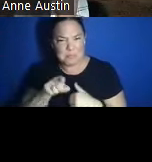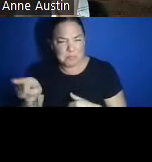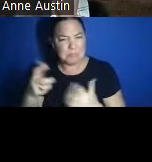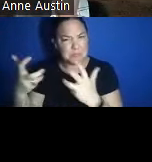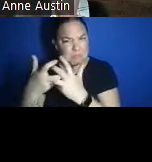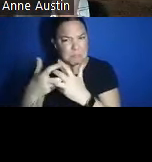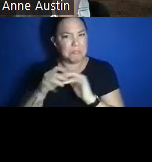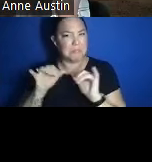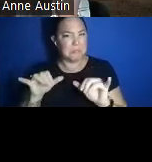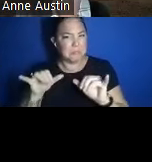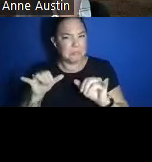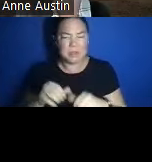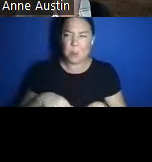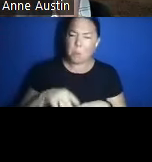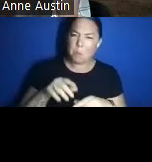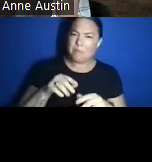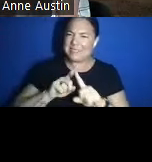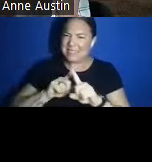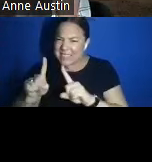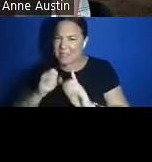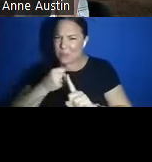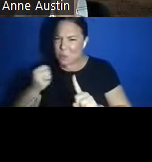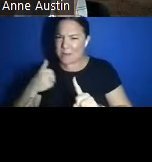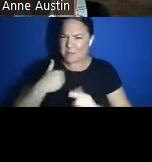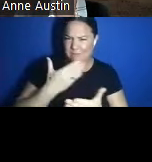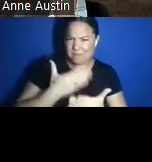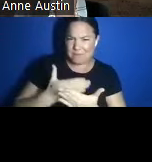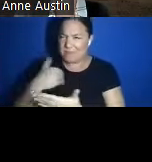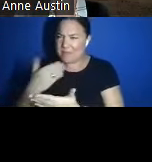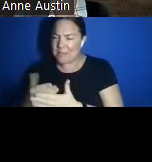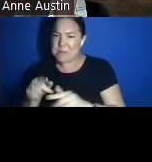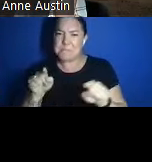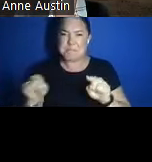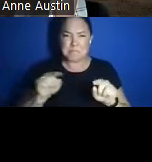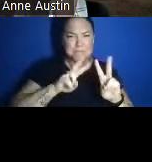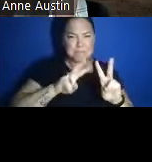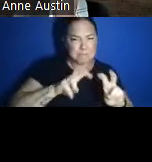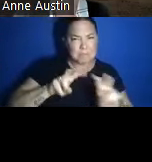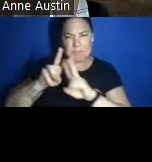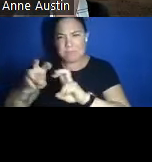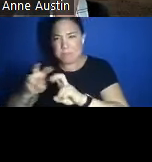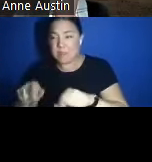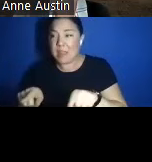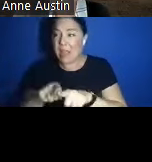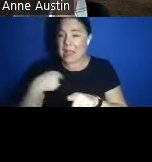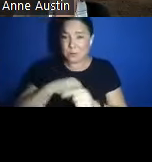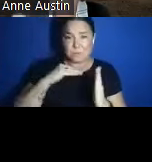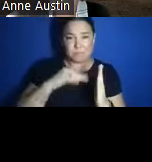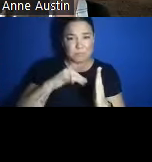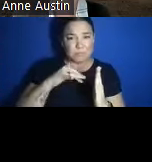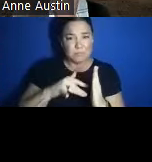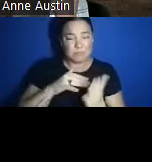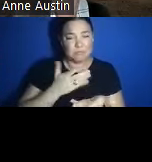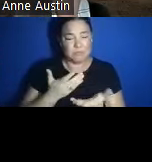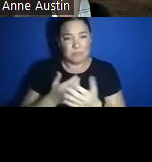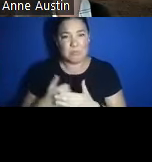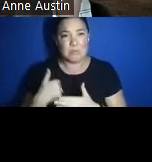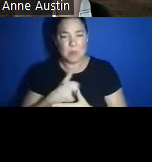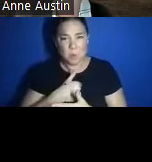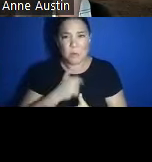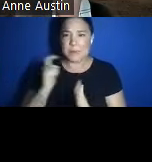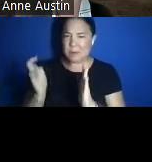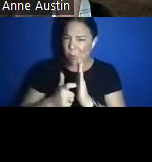sources, what we see is that as we look at the scholarship, they pull out some of the